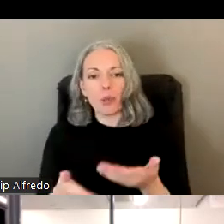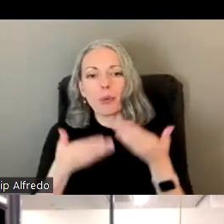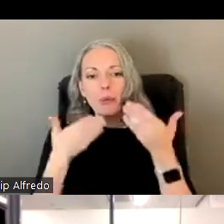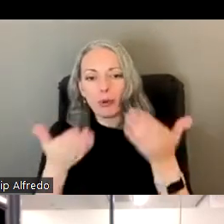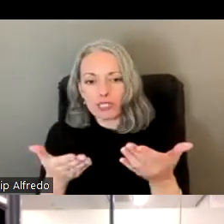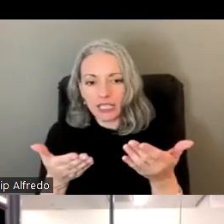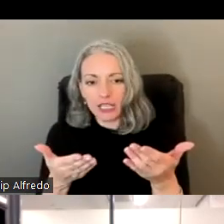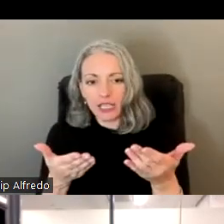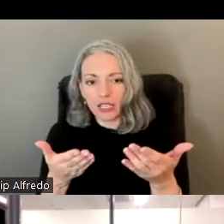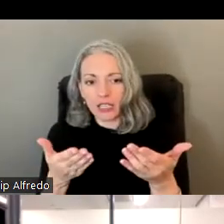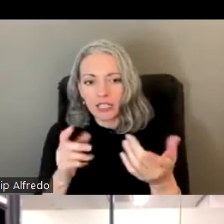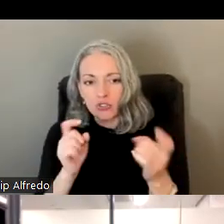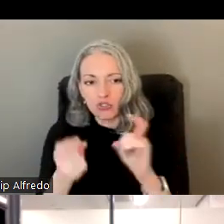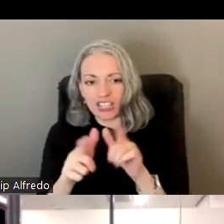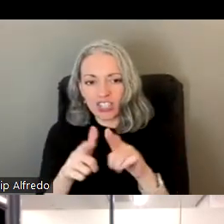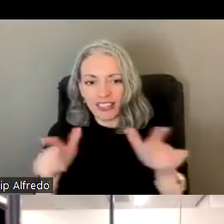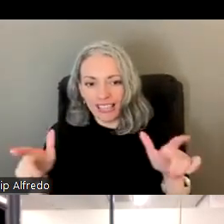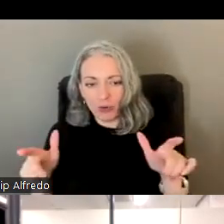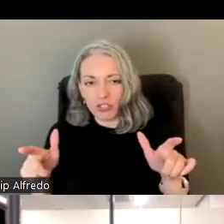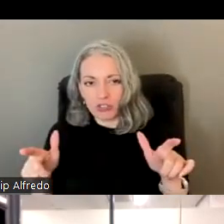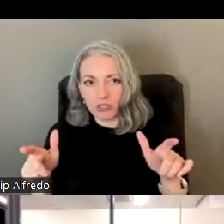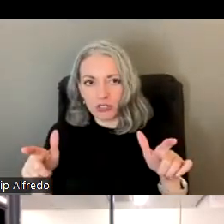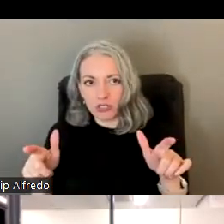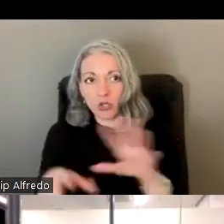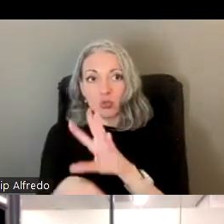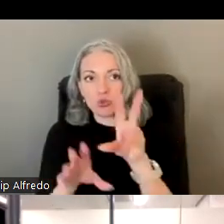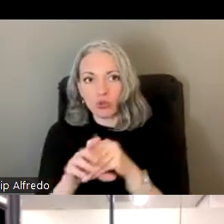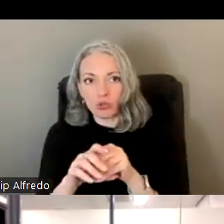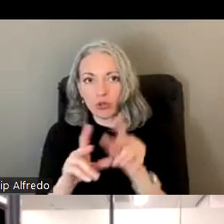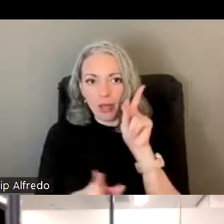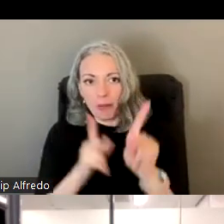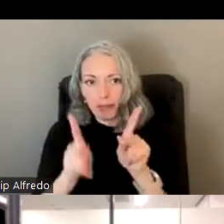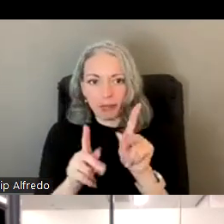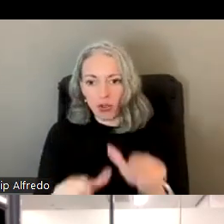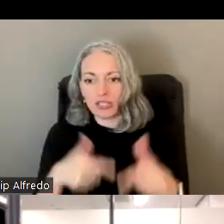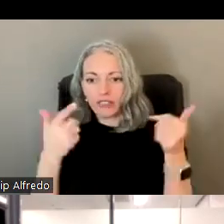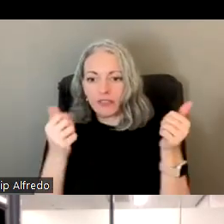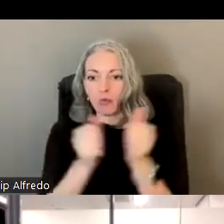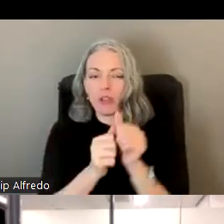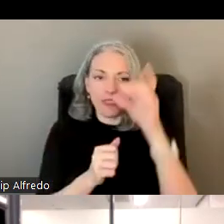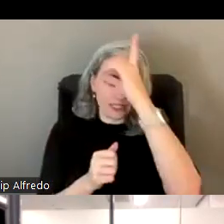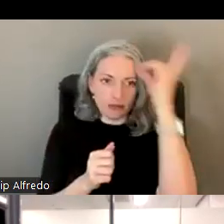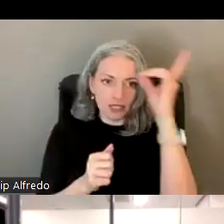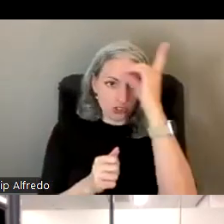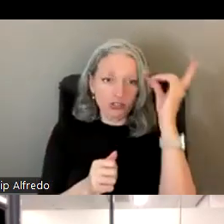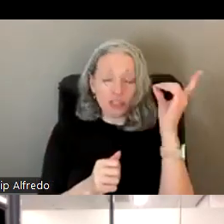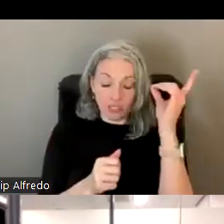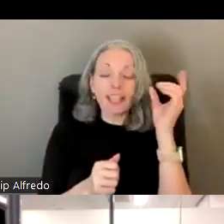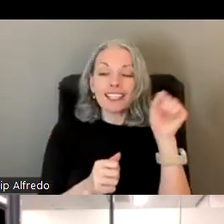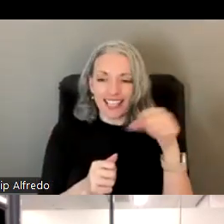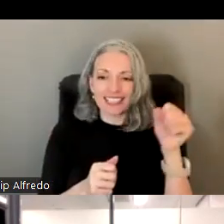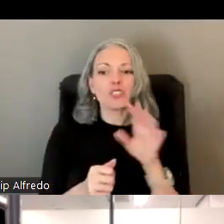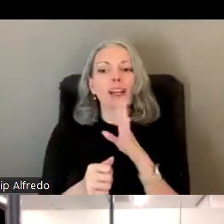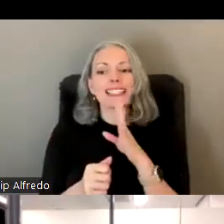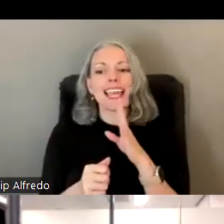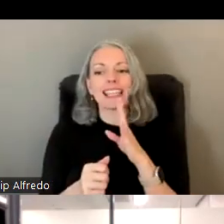amend language to include people living with dementia? Yeah. We are, yes. That's how I read it. It's not on number 2, but that's what I read out loud.